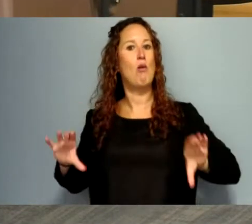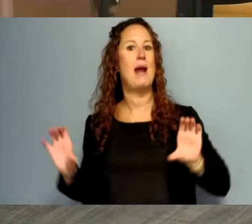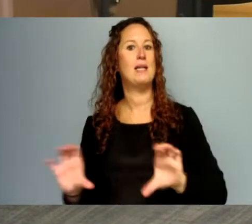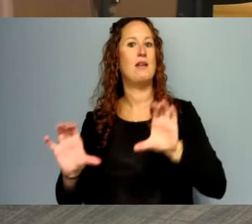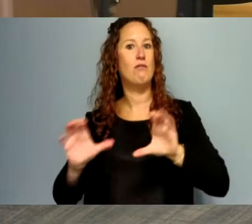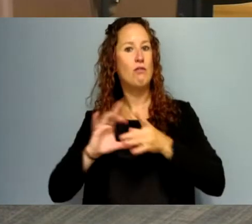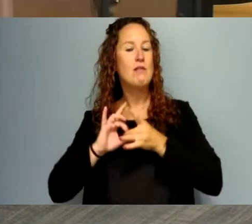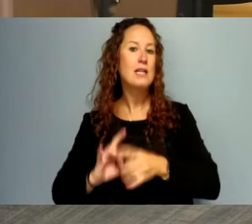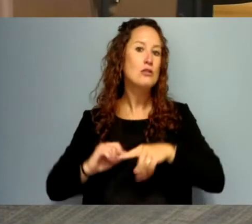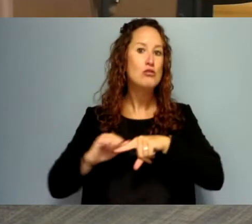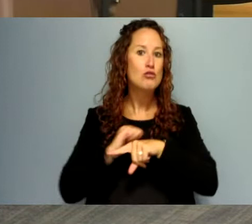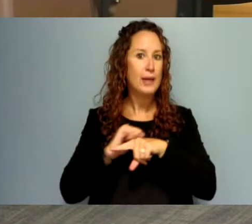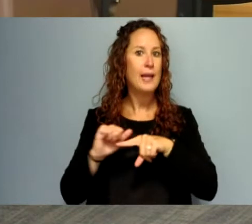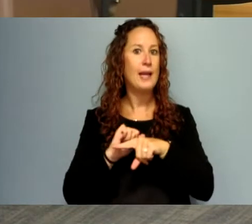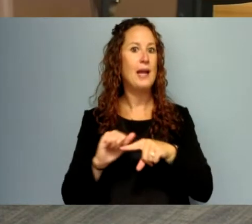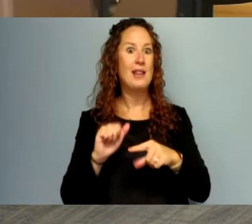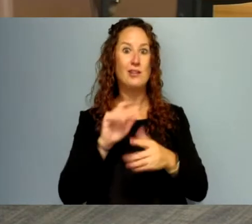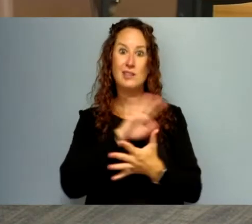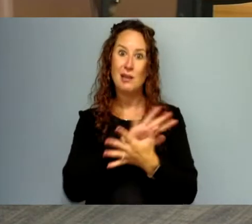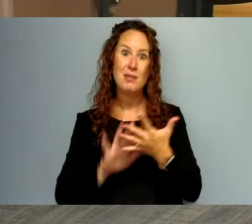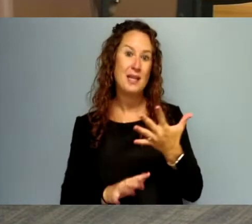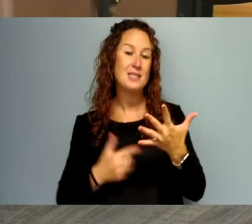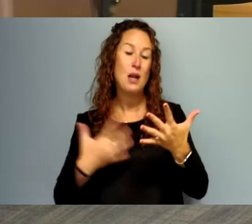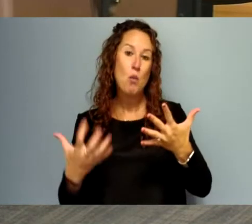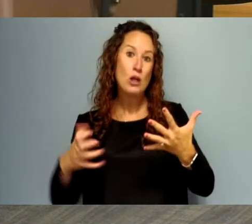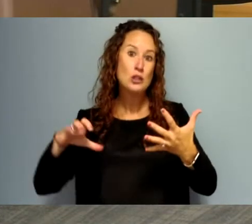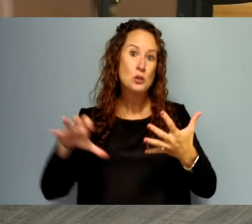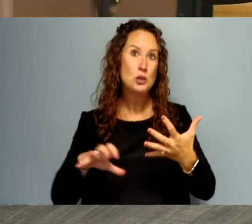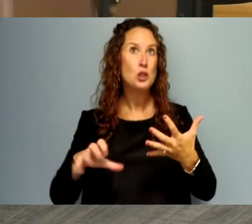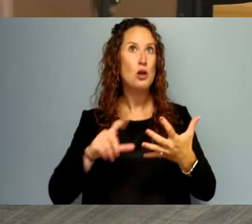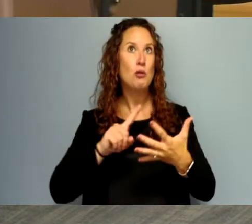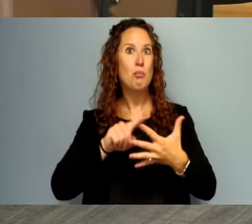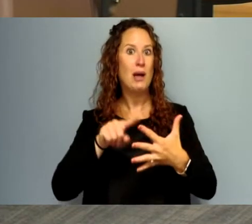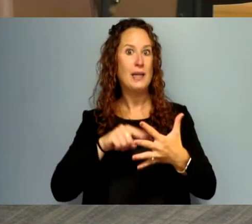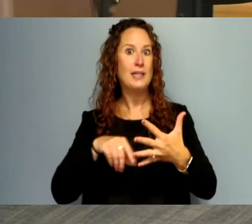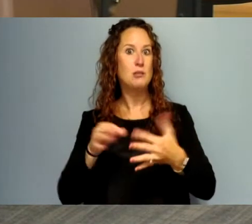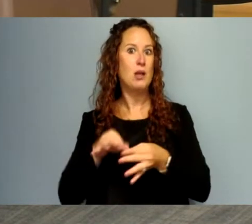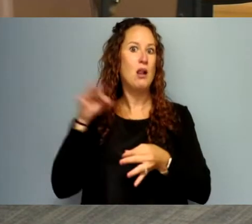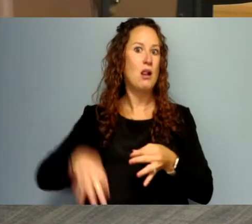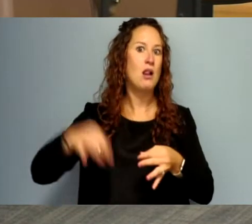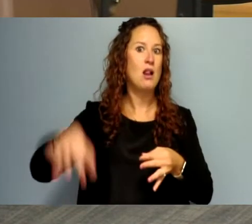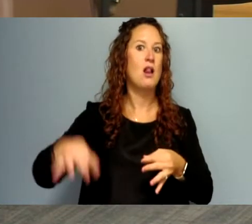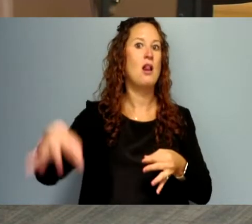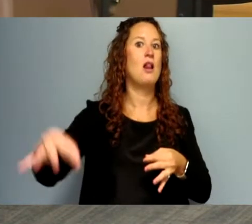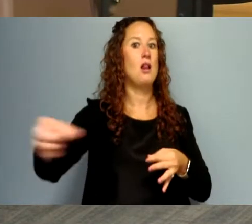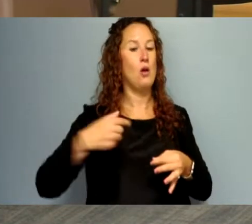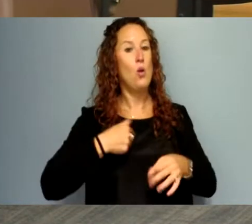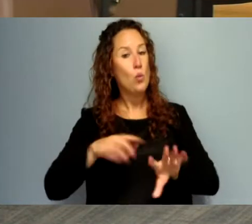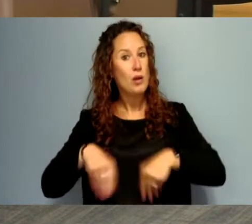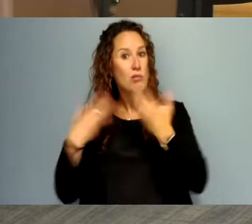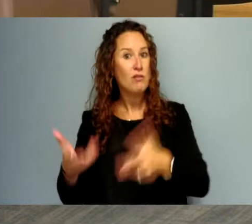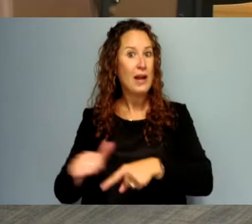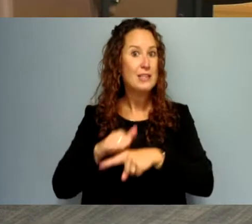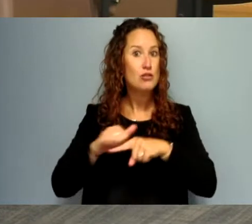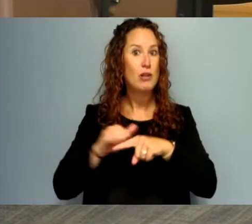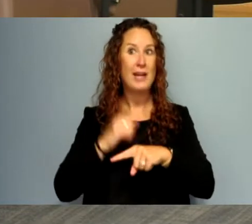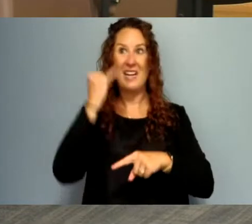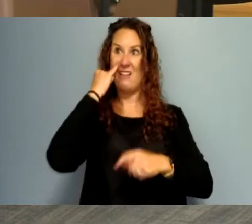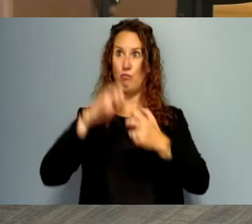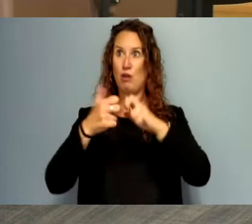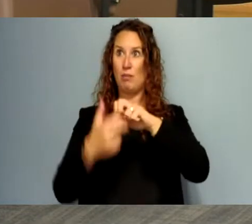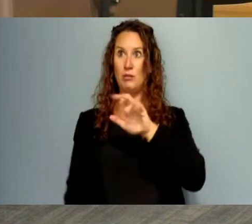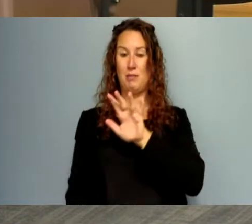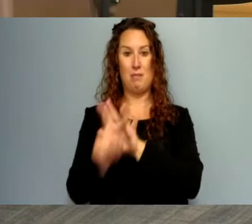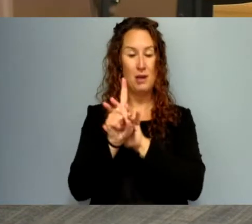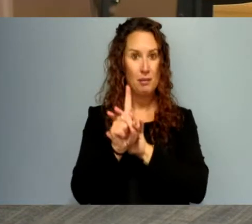I'd like to do that we've never had time to do. It's kind of been on the back burner. We do training when there are problems that are brought to our attention and we need to